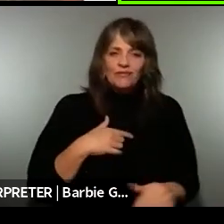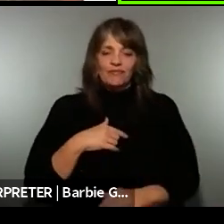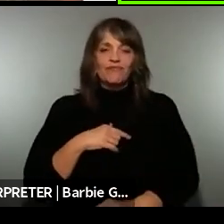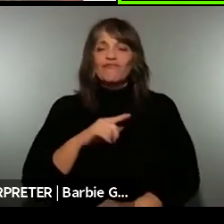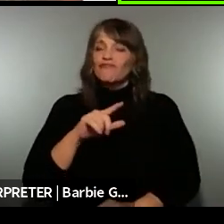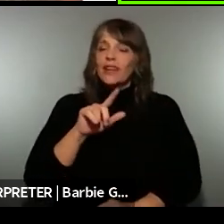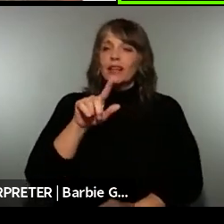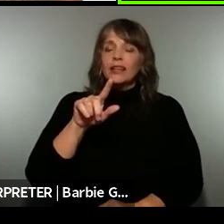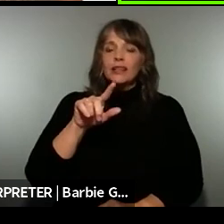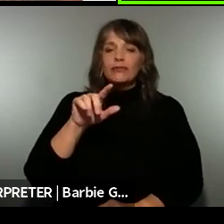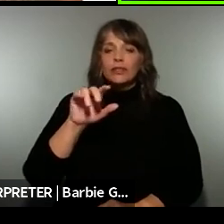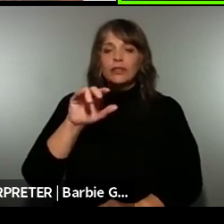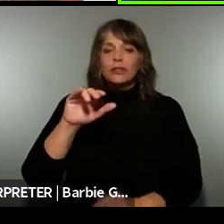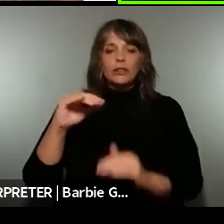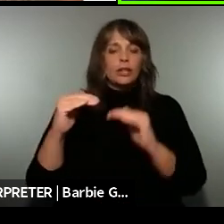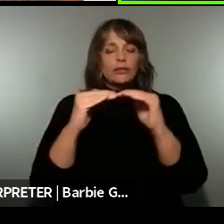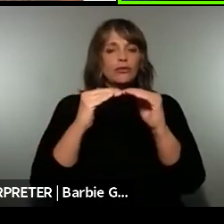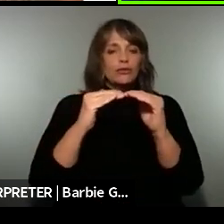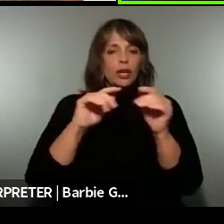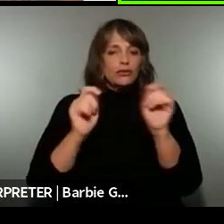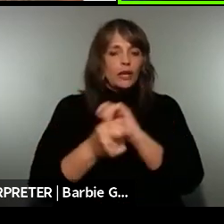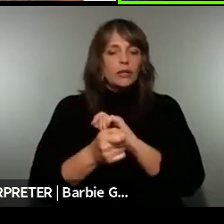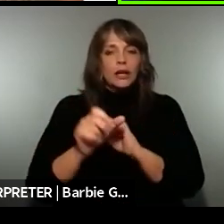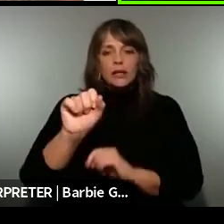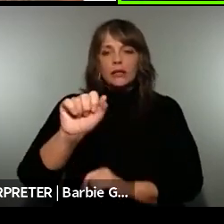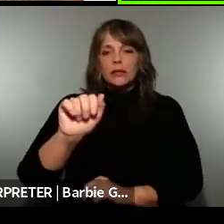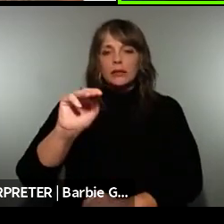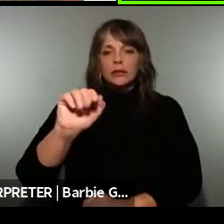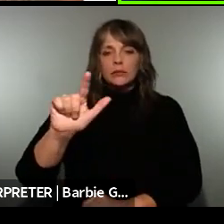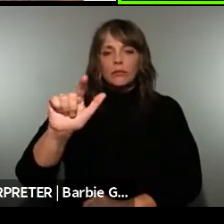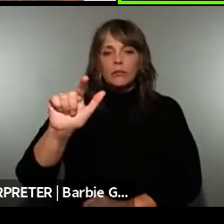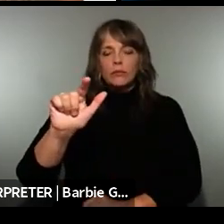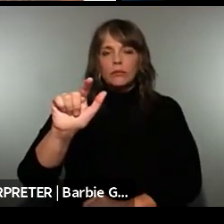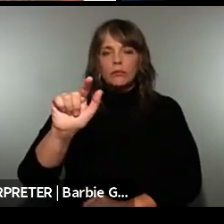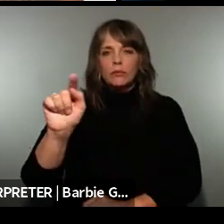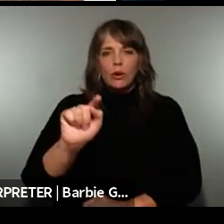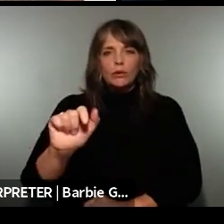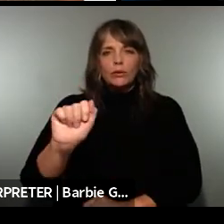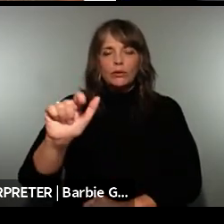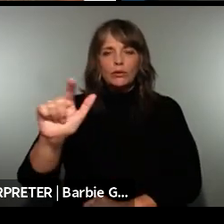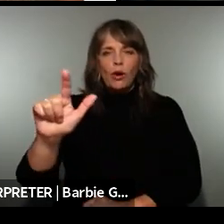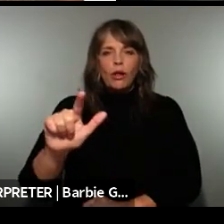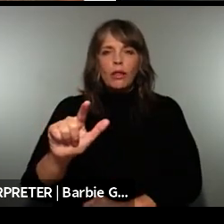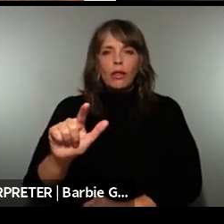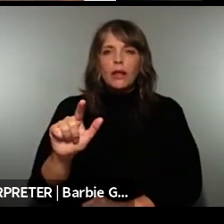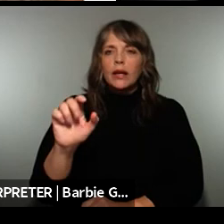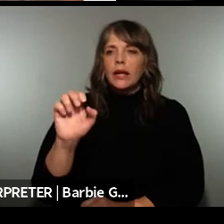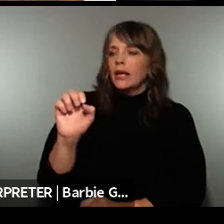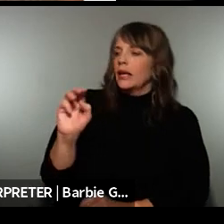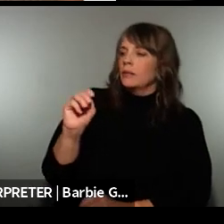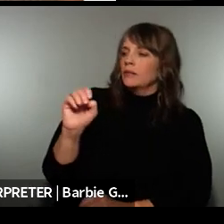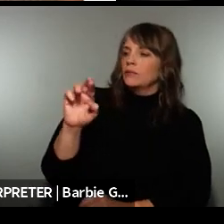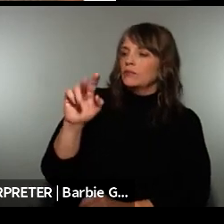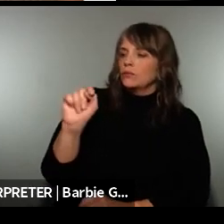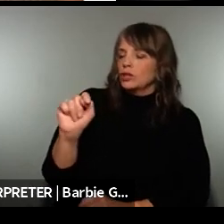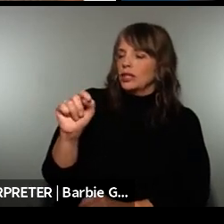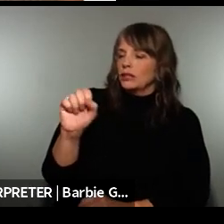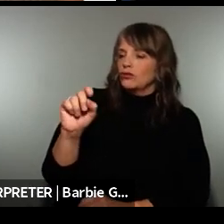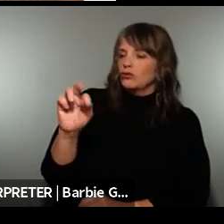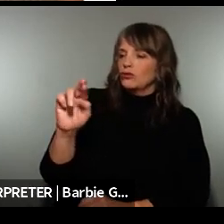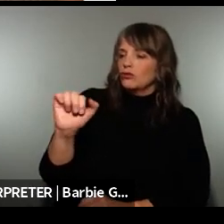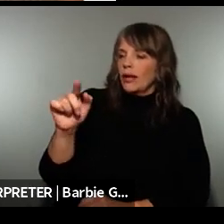is all? Is that from there? We say it all the time. I never remember where it comes from. That's Adrienne Murray Brown. That's emergent strategy. It is. You're not wrong,